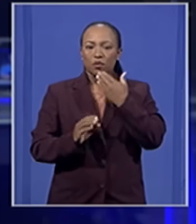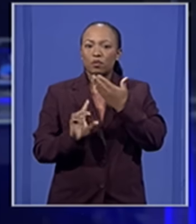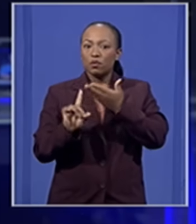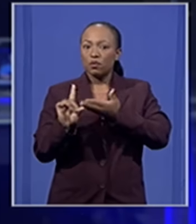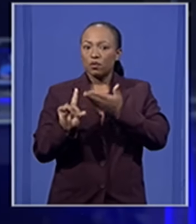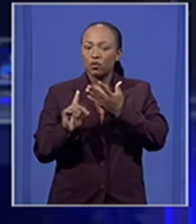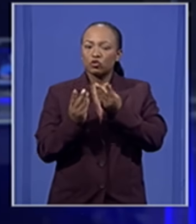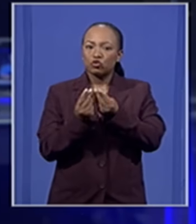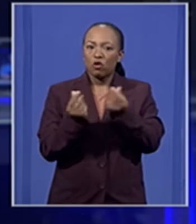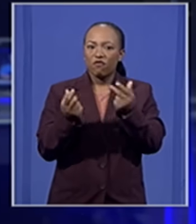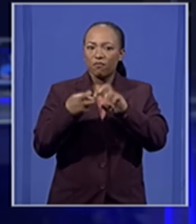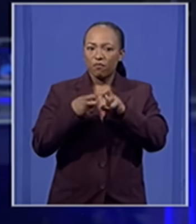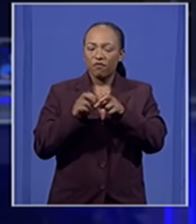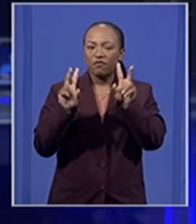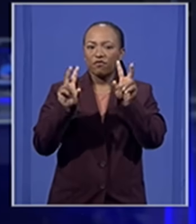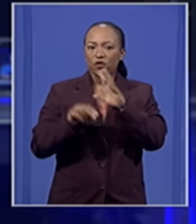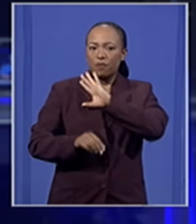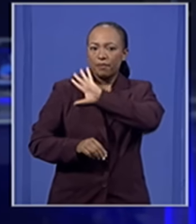tharollo mathateng a Palestina.